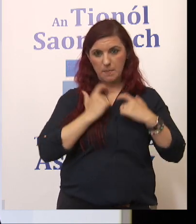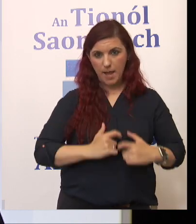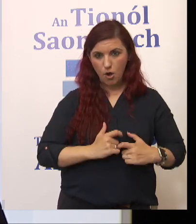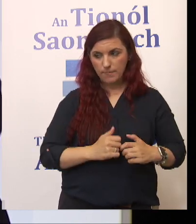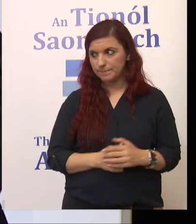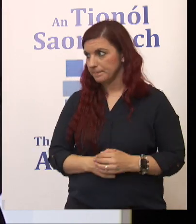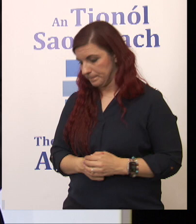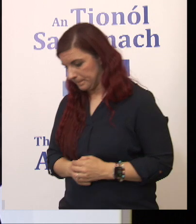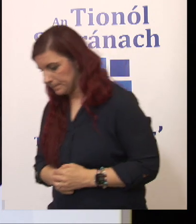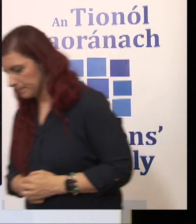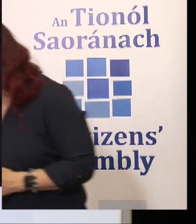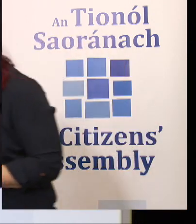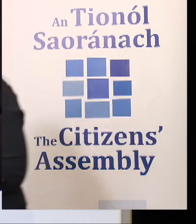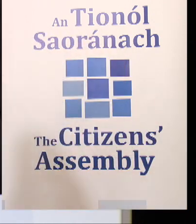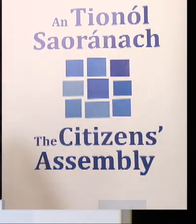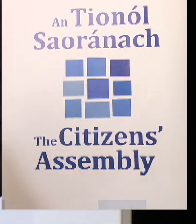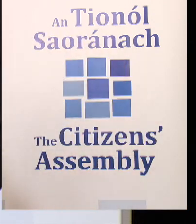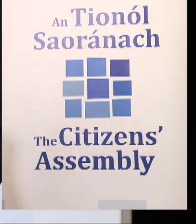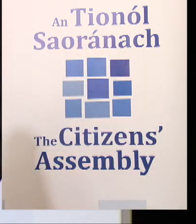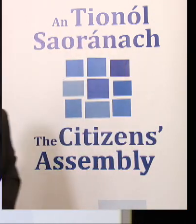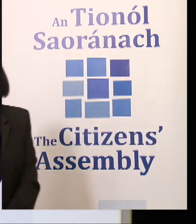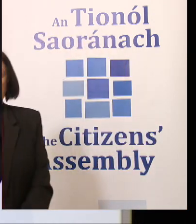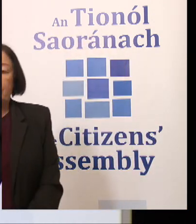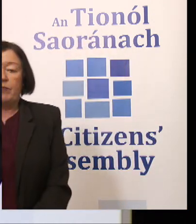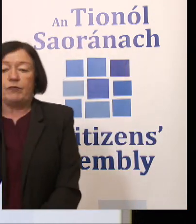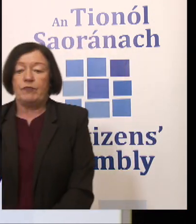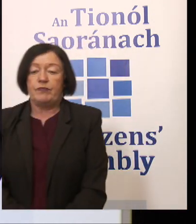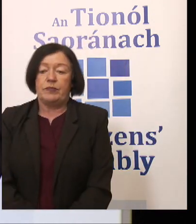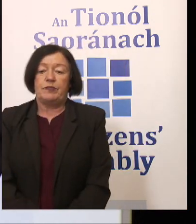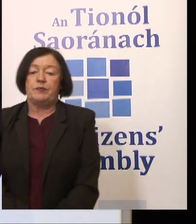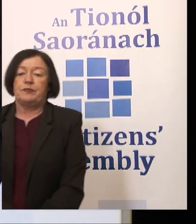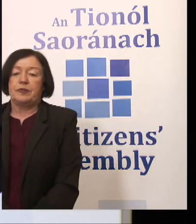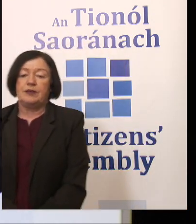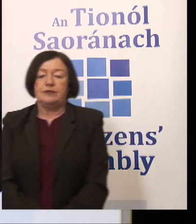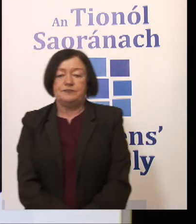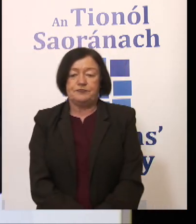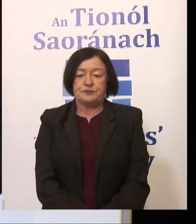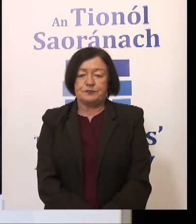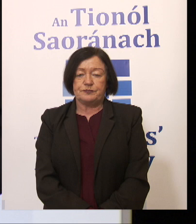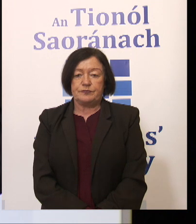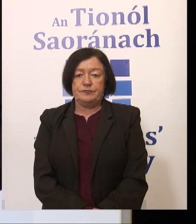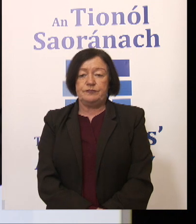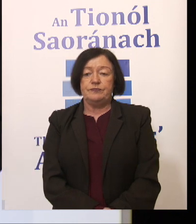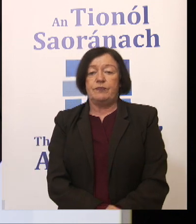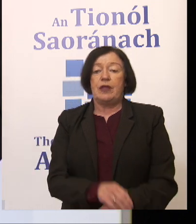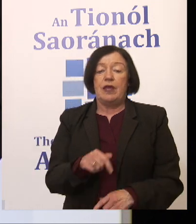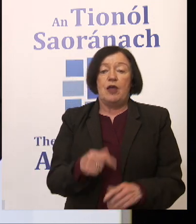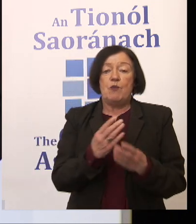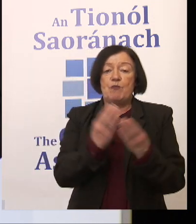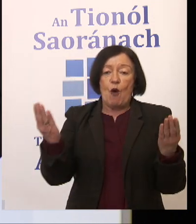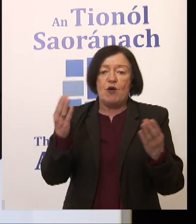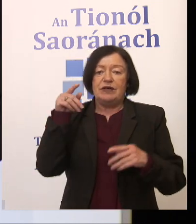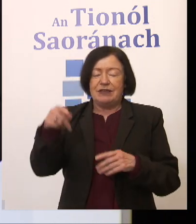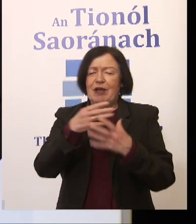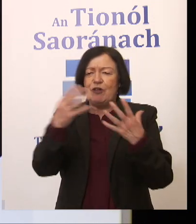Auckland, with its single executive serving the overall council, as well as constituent local boards. Another